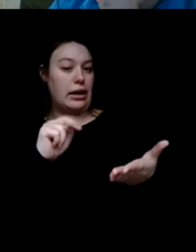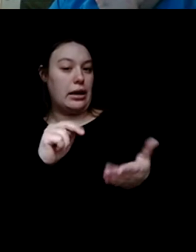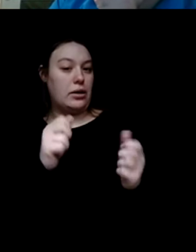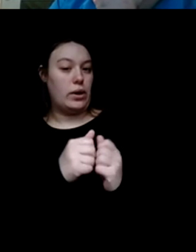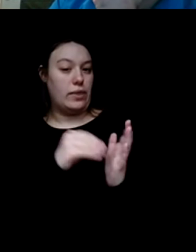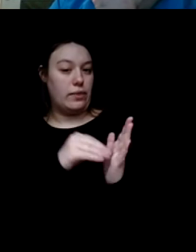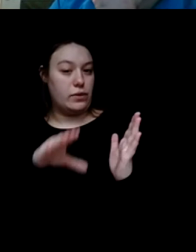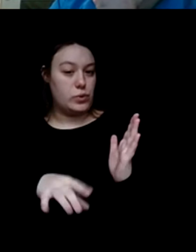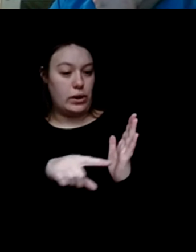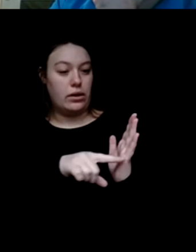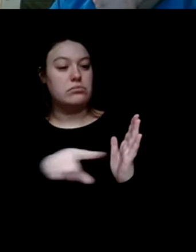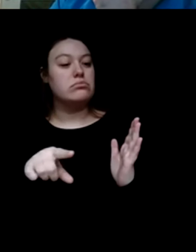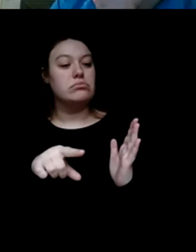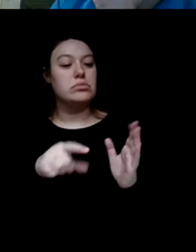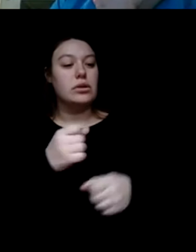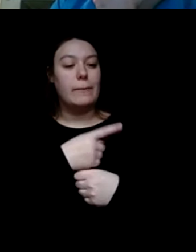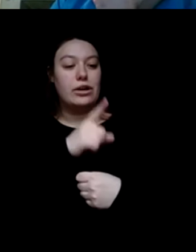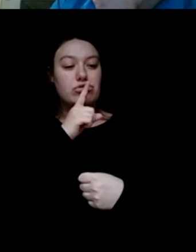don't last for a long period of time.